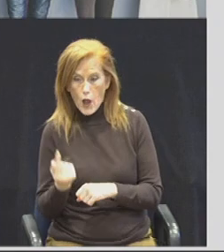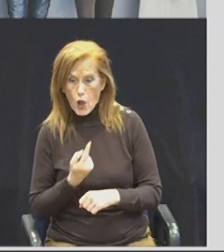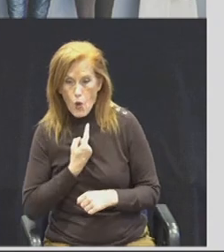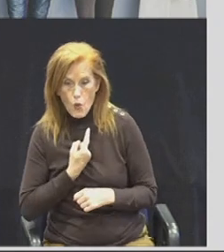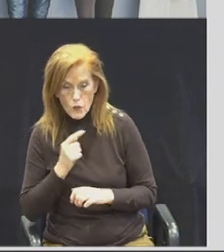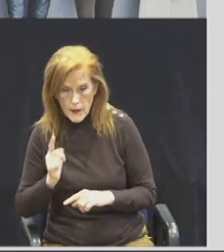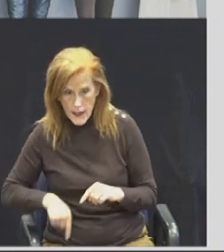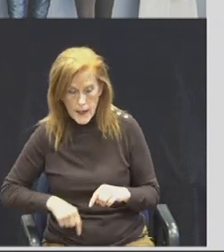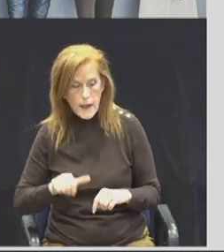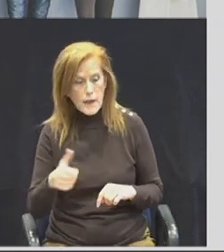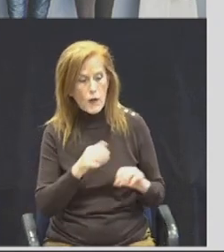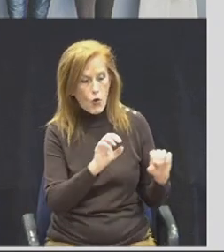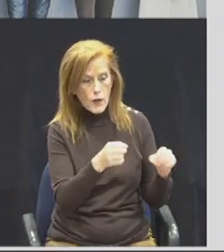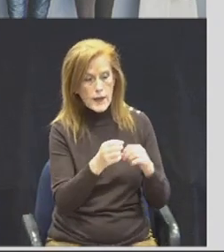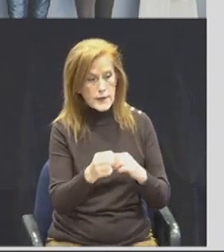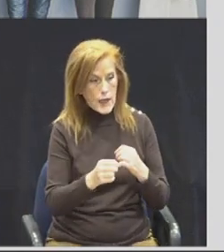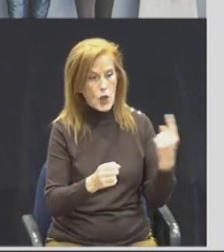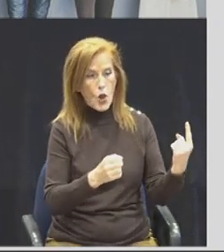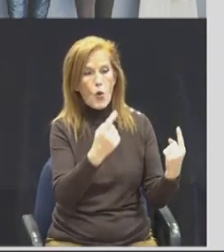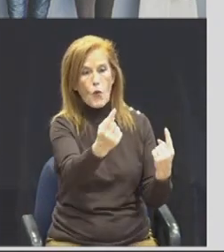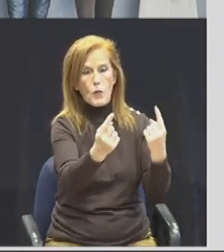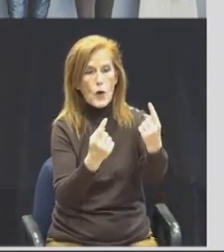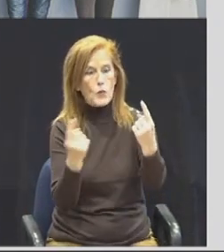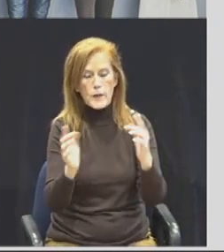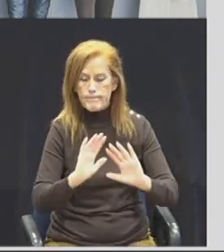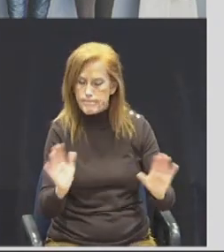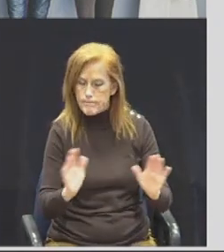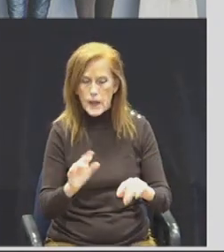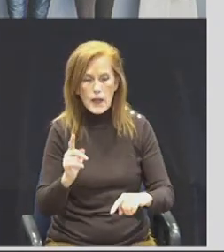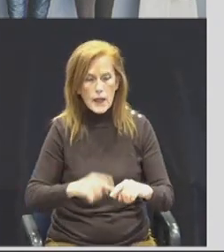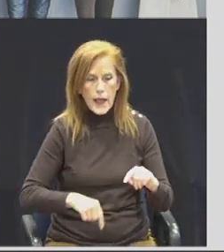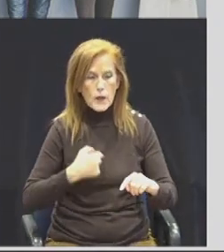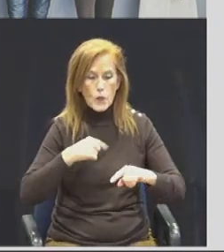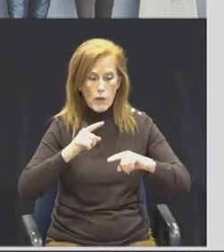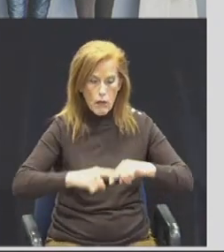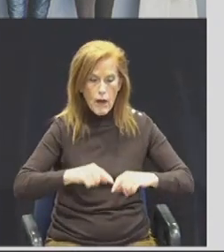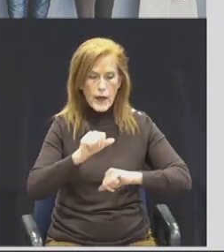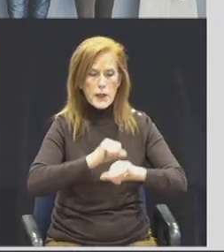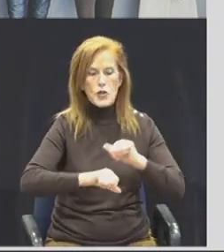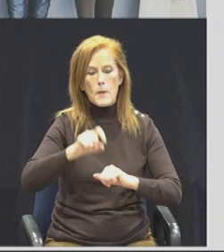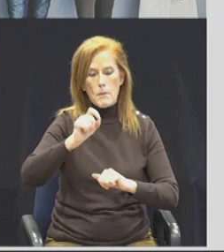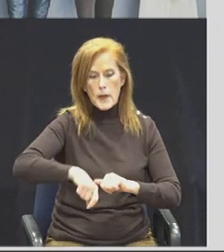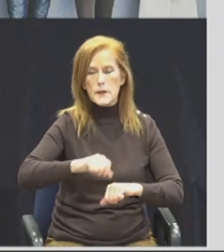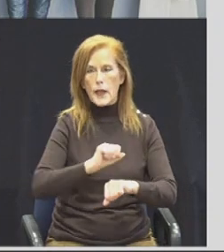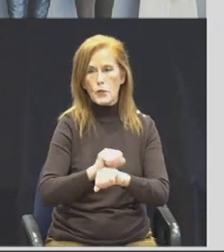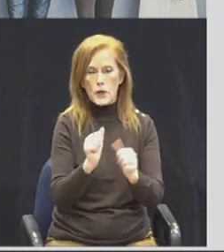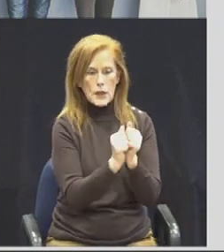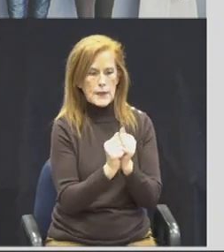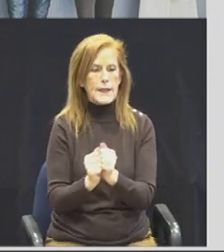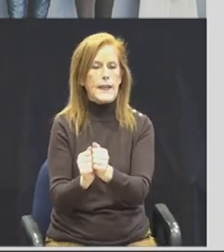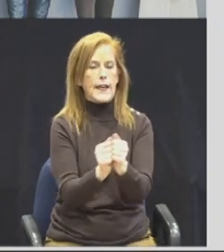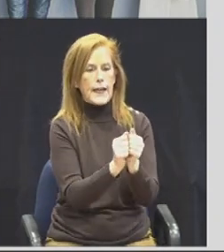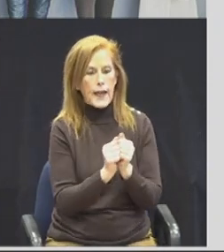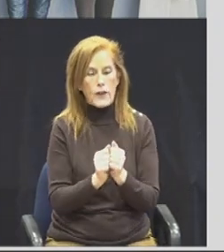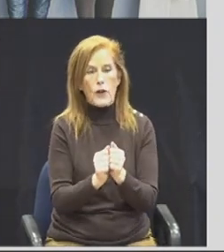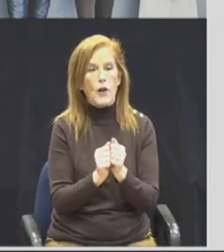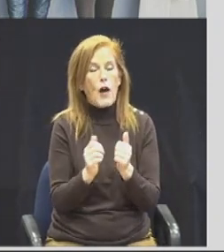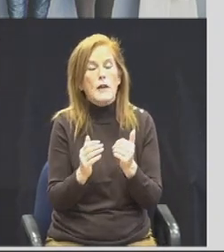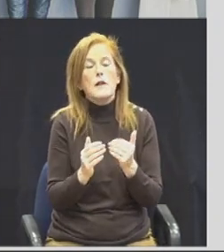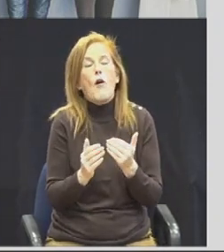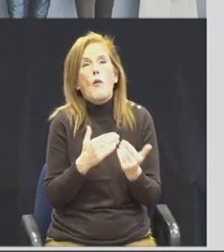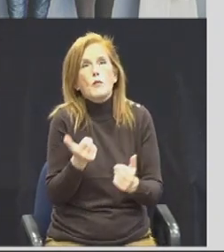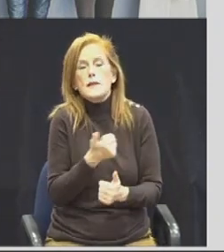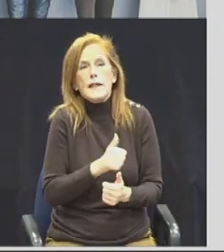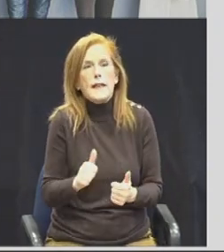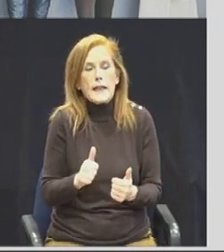other organizations in the community can't do what they do alone. We have to rely on each other, and we have to work together on pretty much any big event.